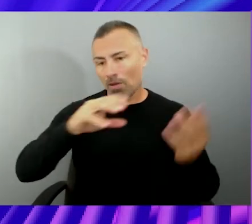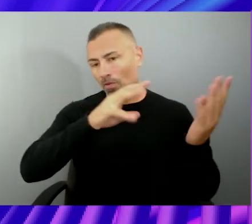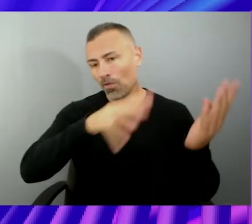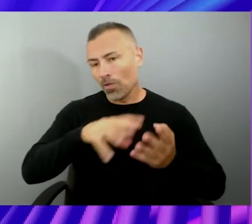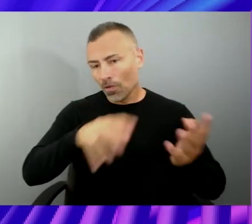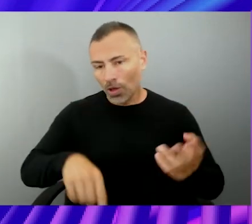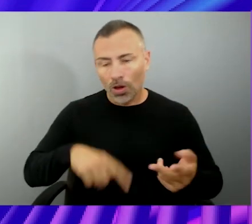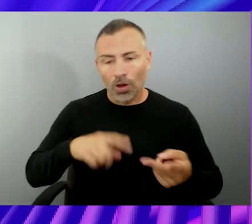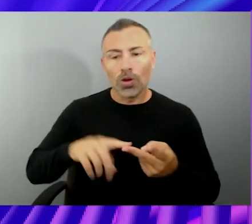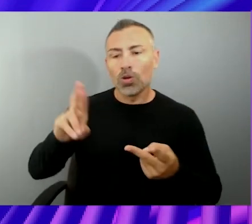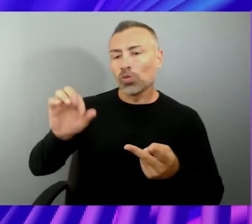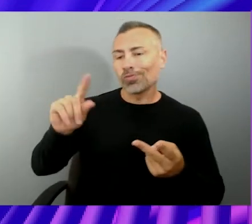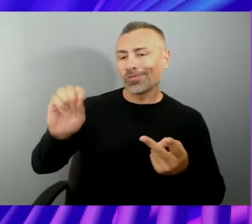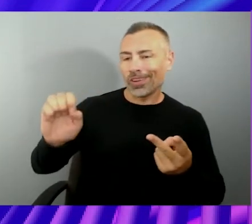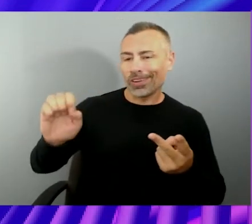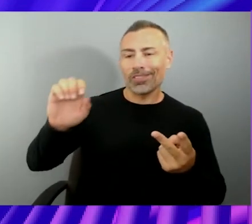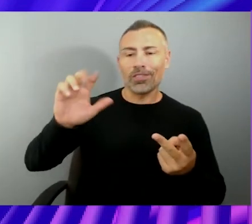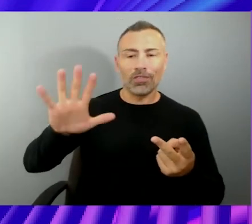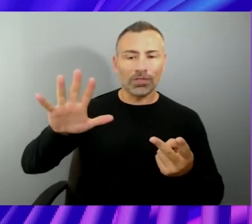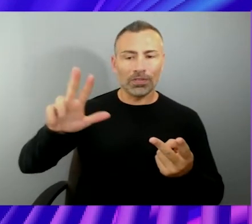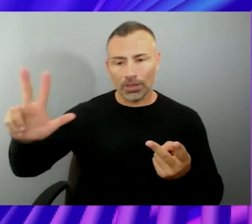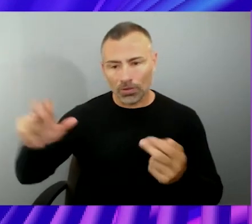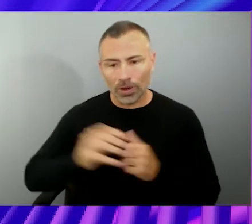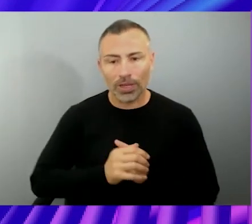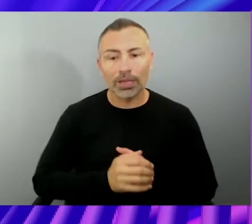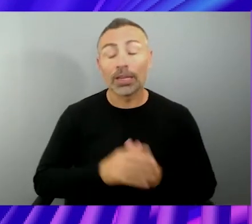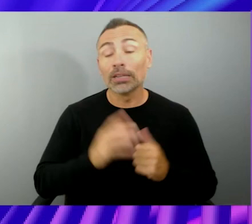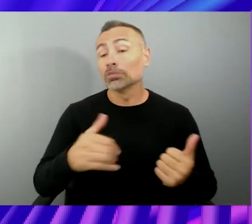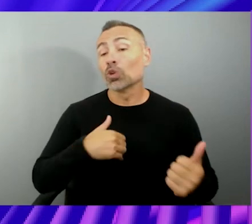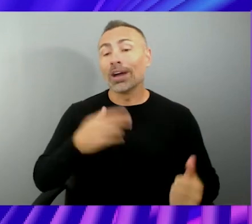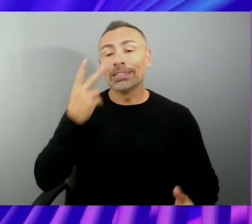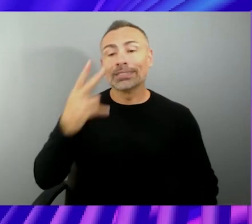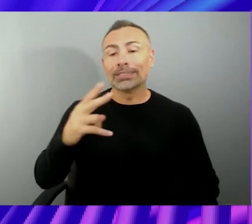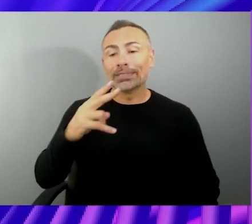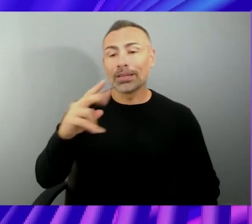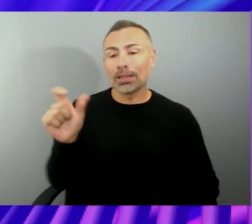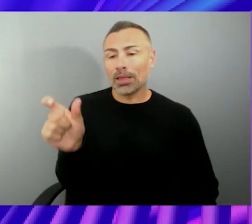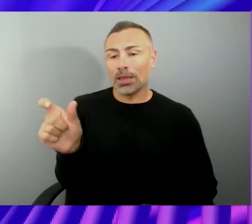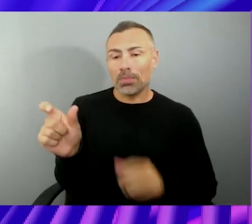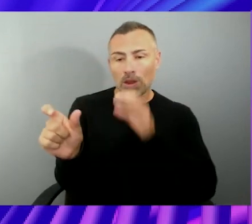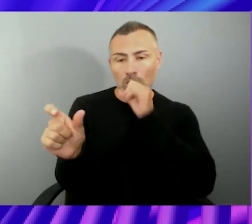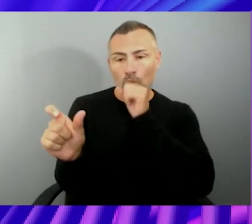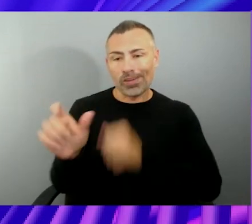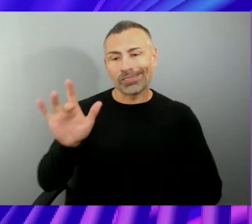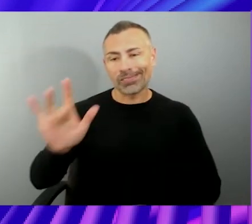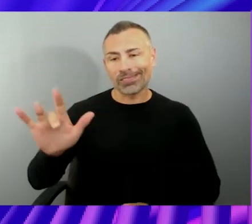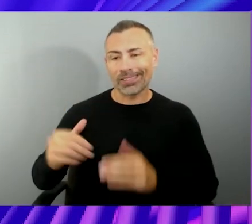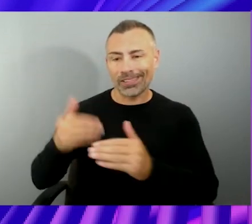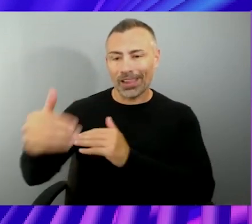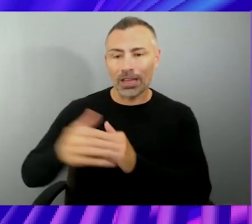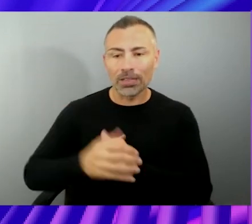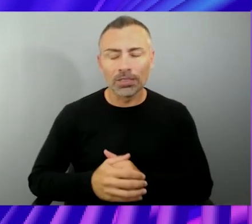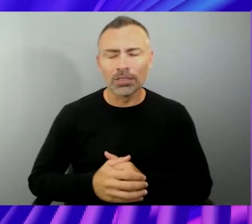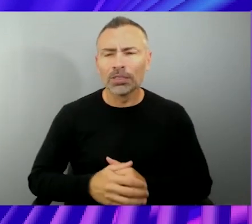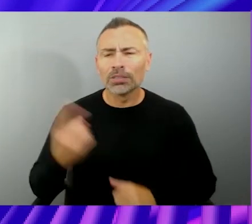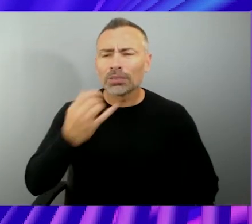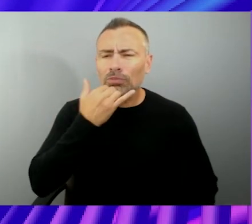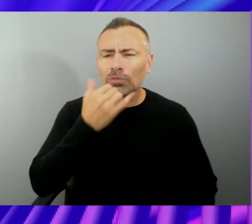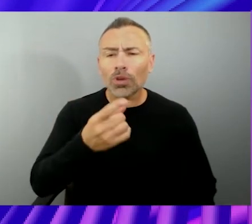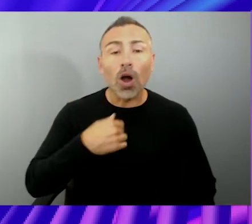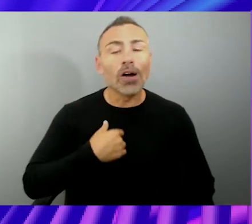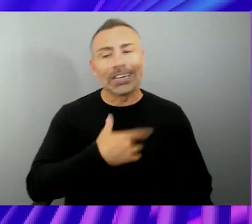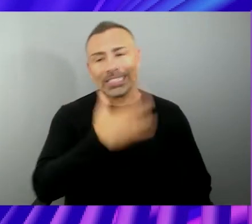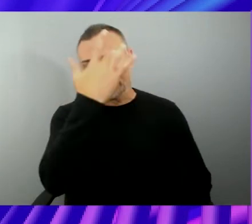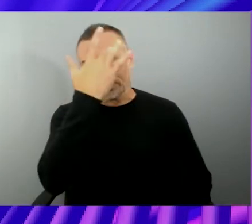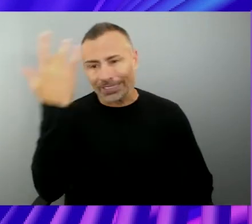button. Again, cool little orange buttons. We continue on. Oh, I messed something up. Oh, I forgot a stack name. Testing. There you